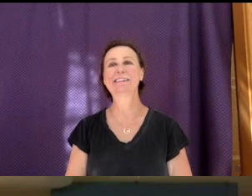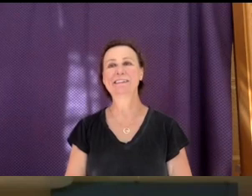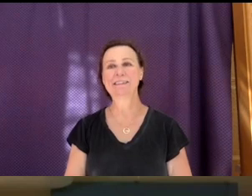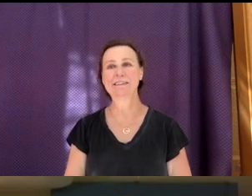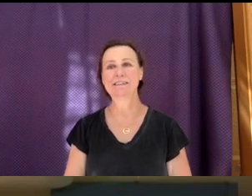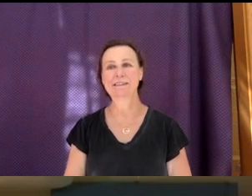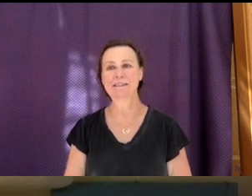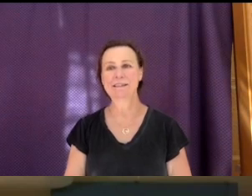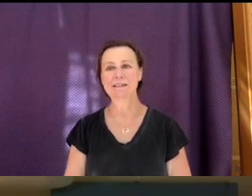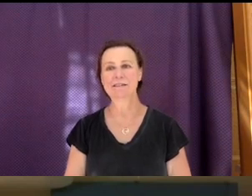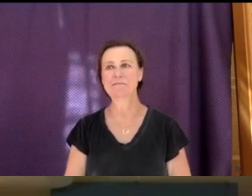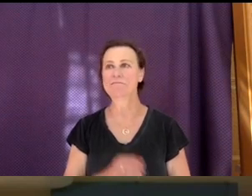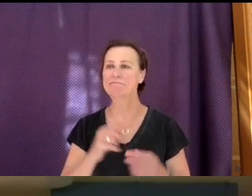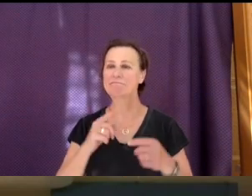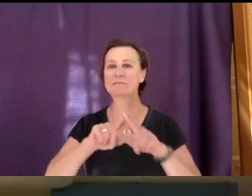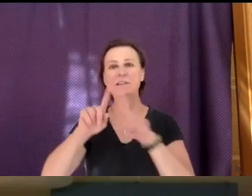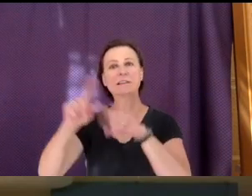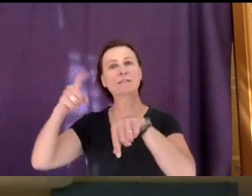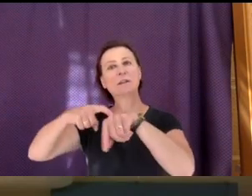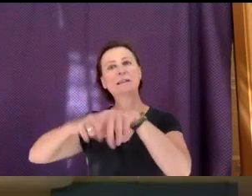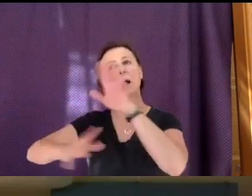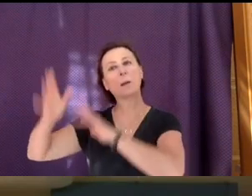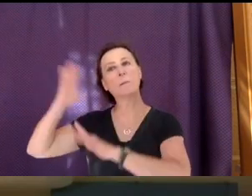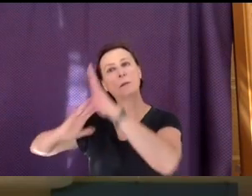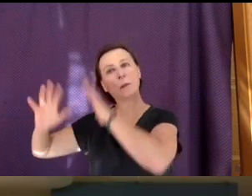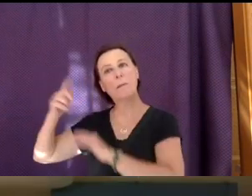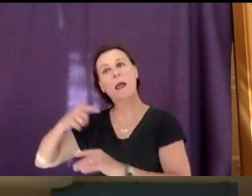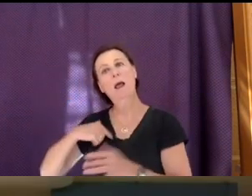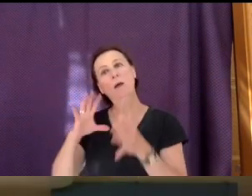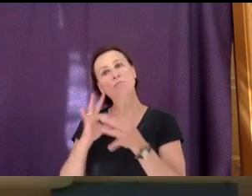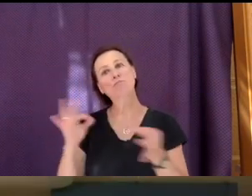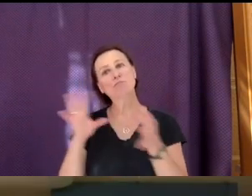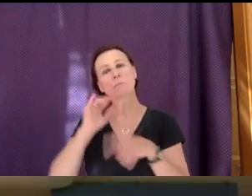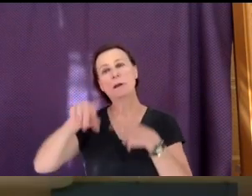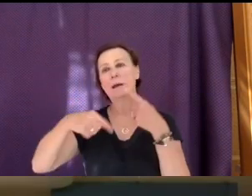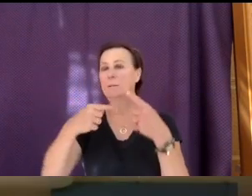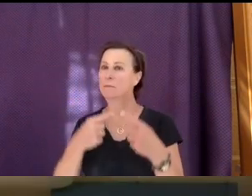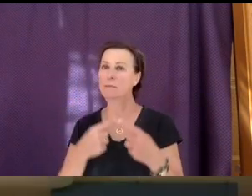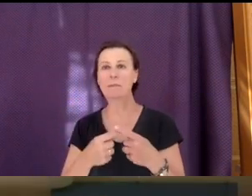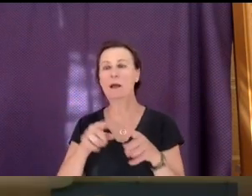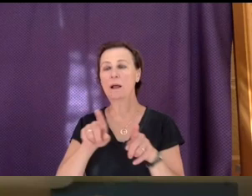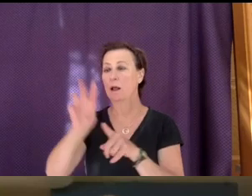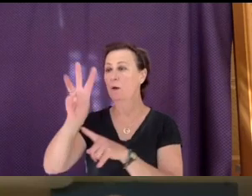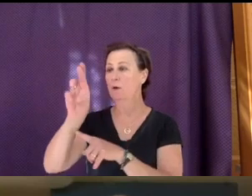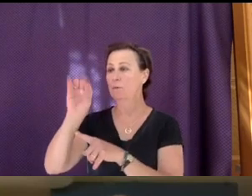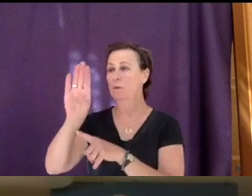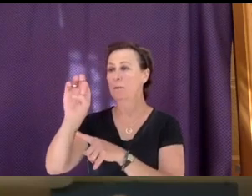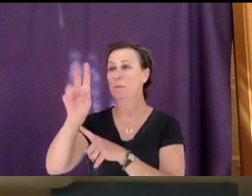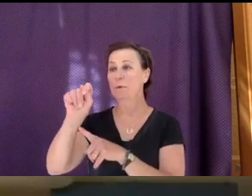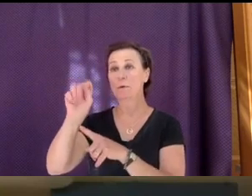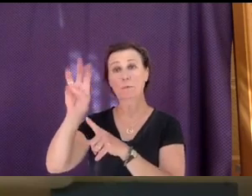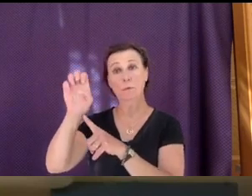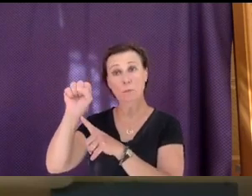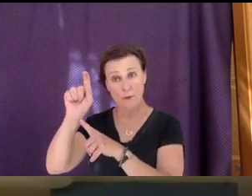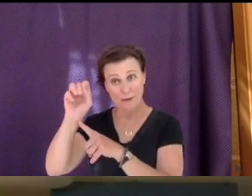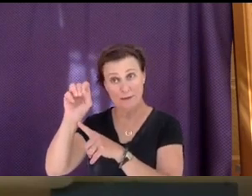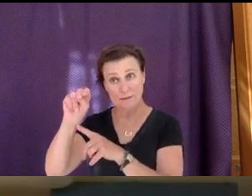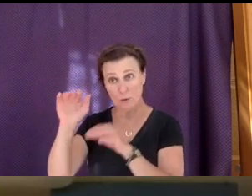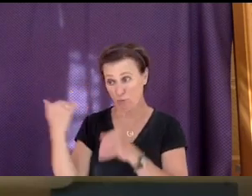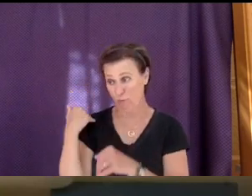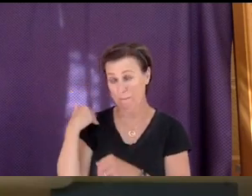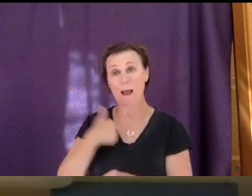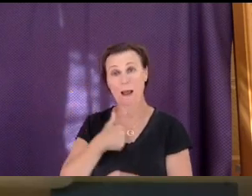At various times in the past, I've spoken to you of how, as Robert Weston reminds us in the reading that we just